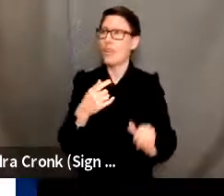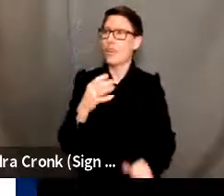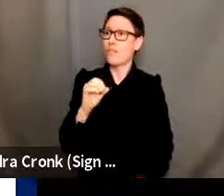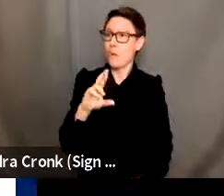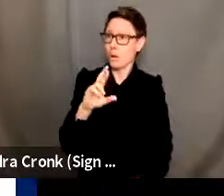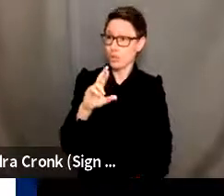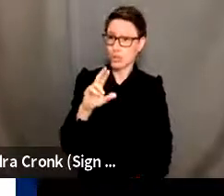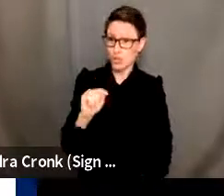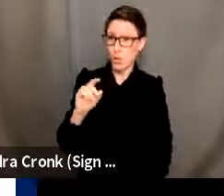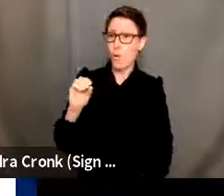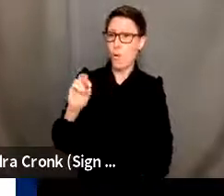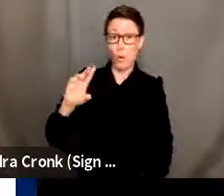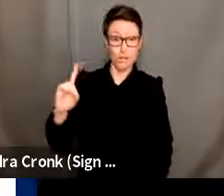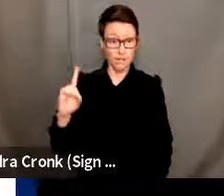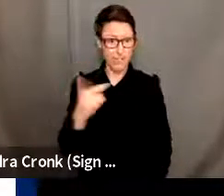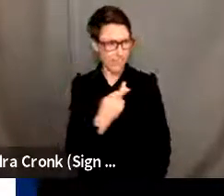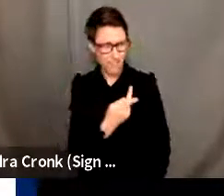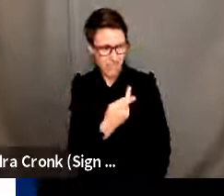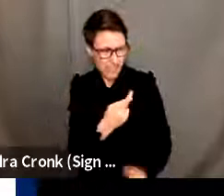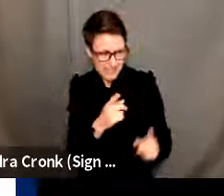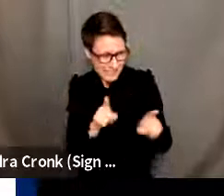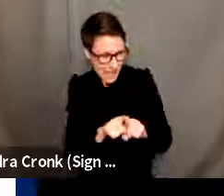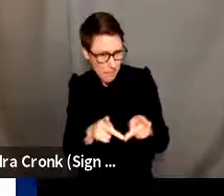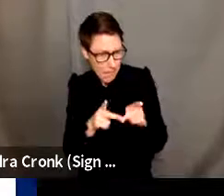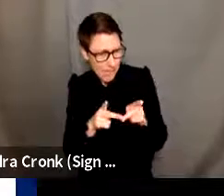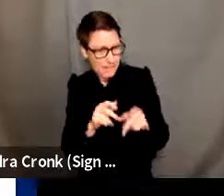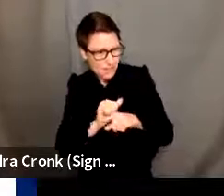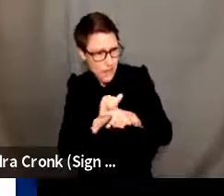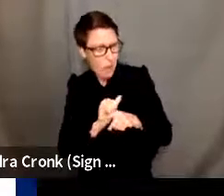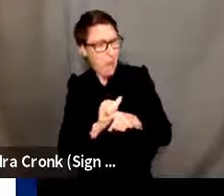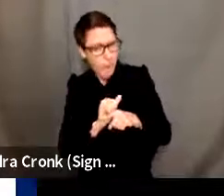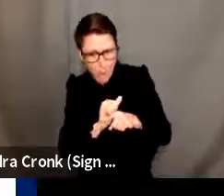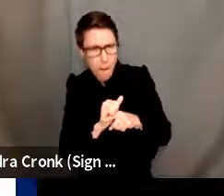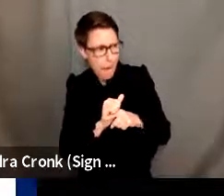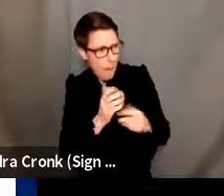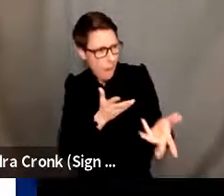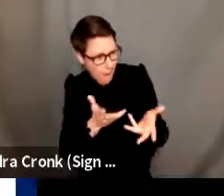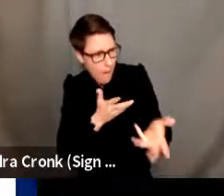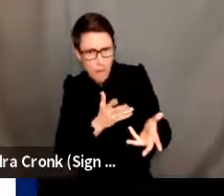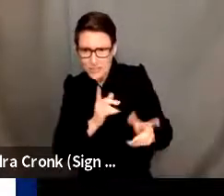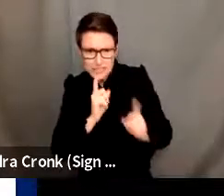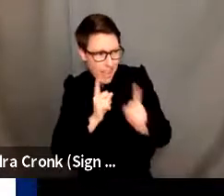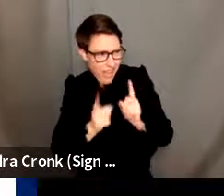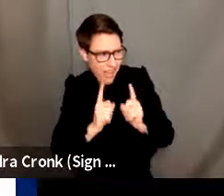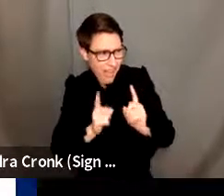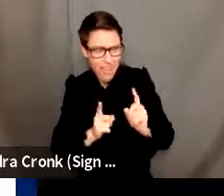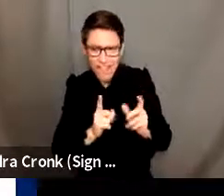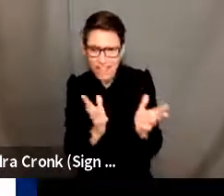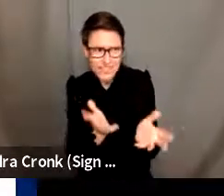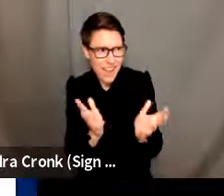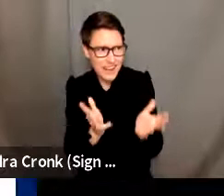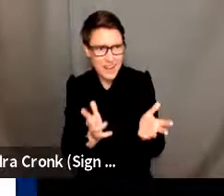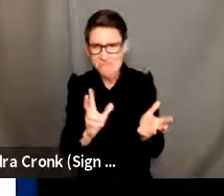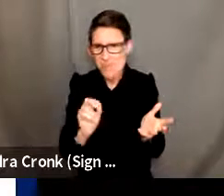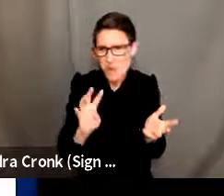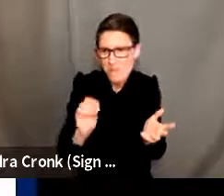and discuss. We chatted for about, a good 30 minutes about the items. So the veterans are